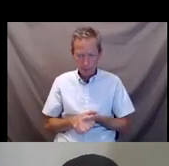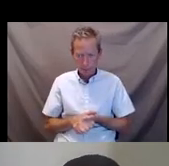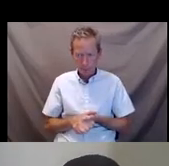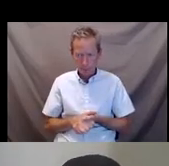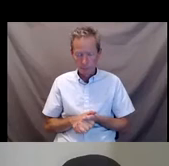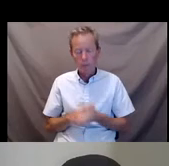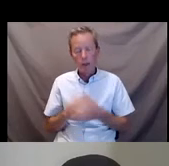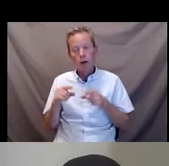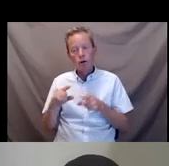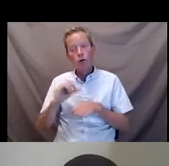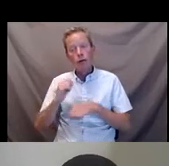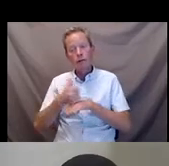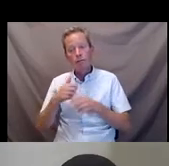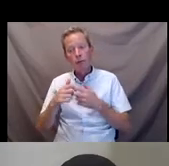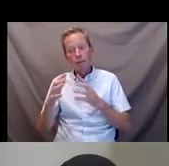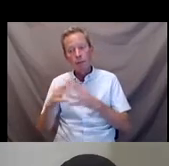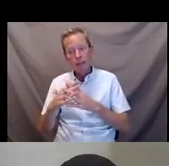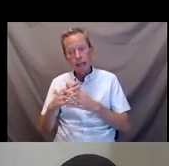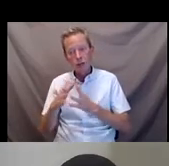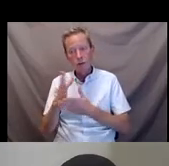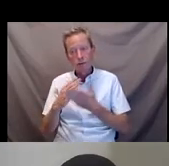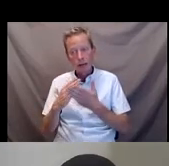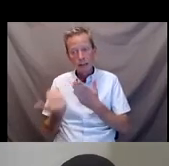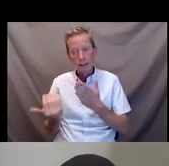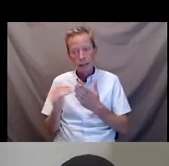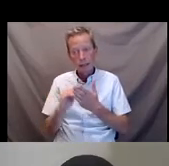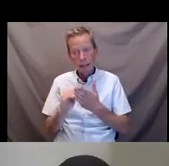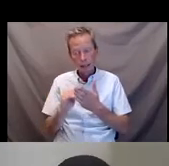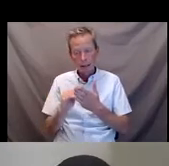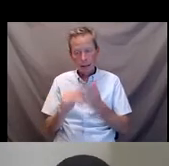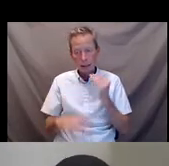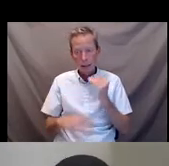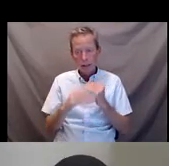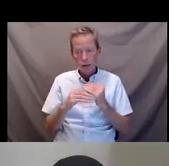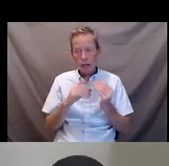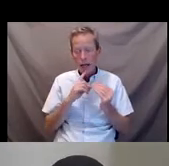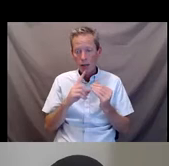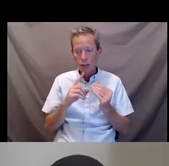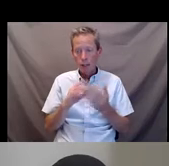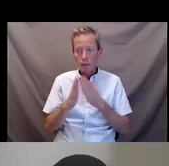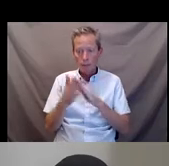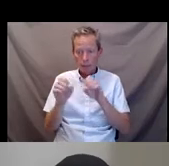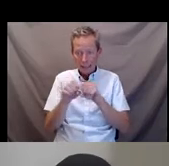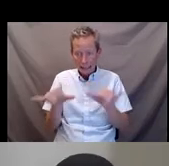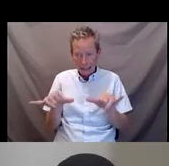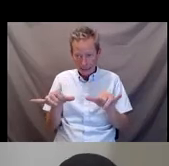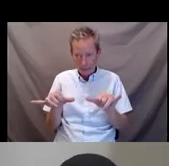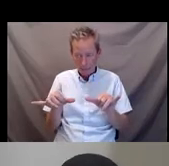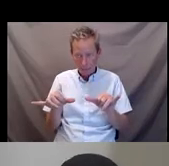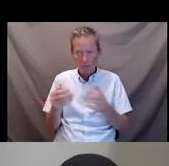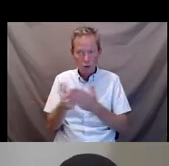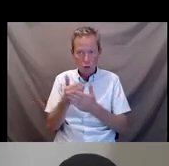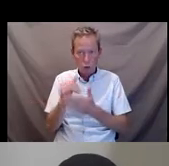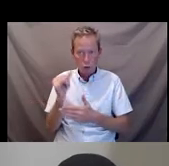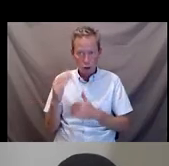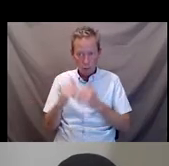During our implementation phase, again, in addition to actually systematizing the job structure, this is where we're